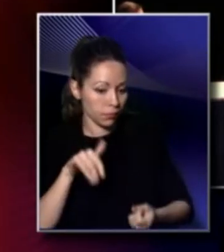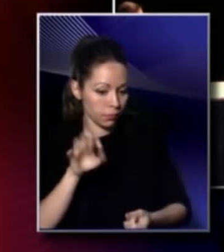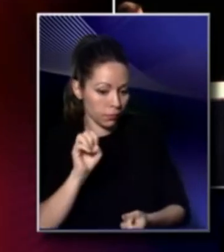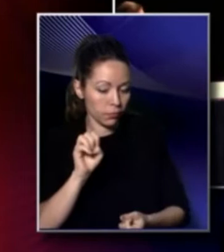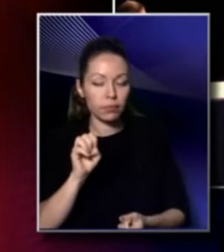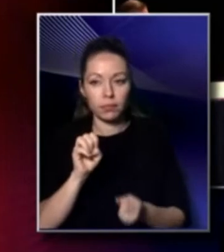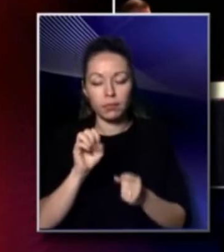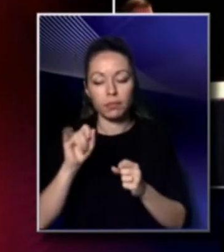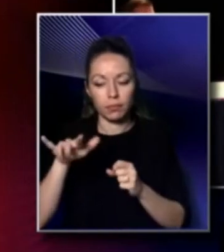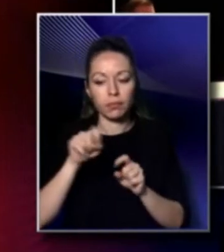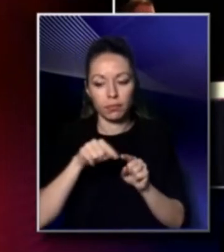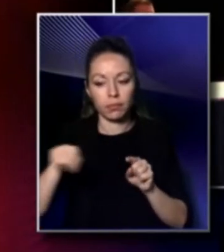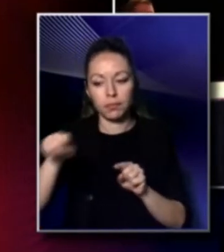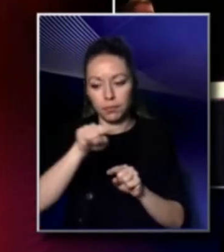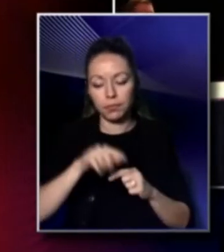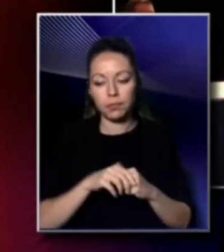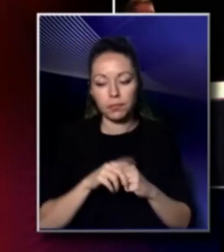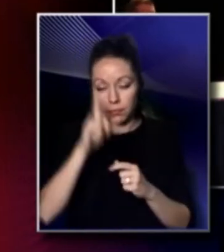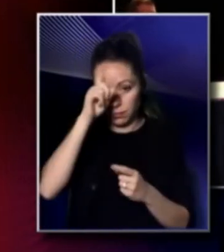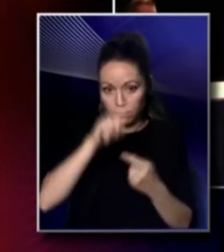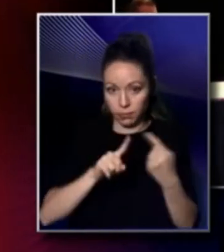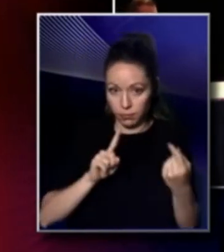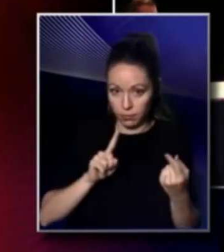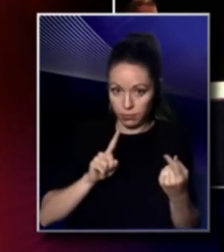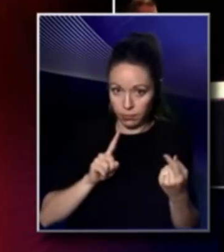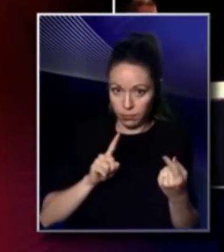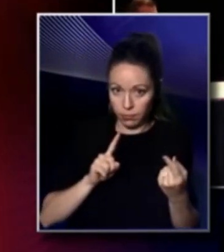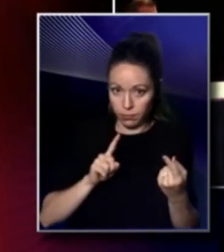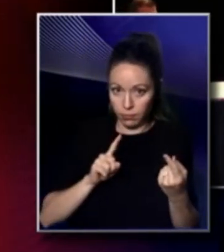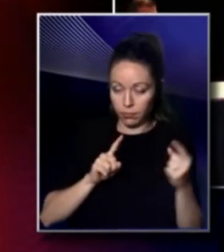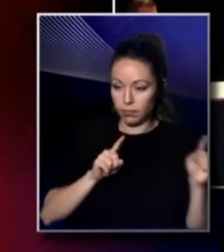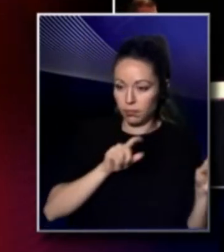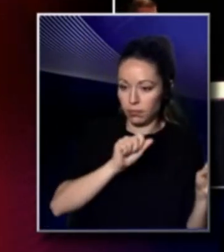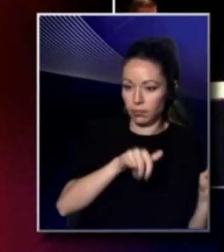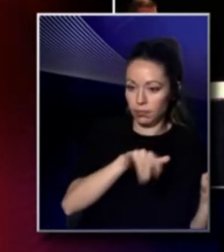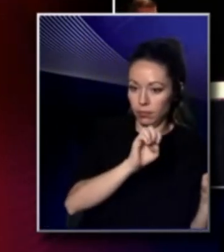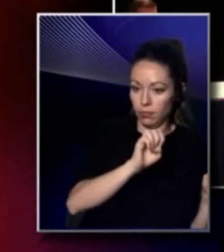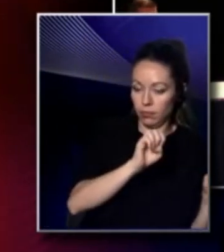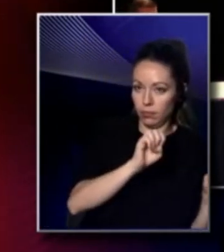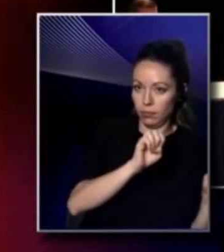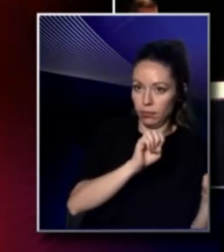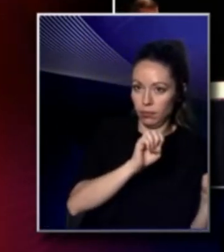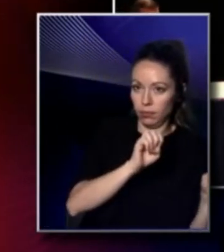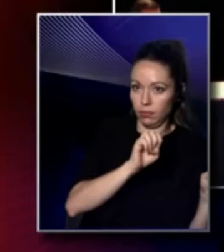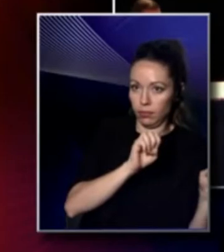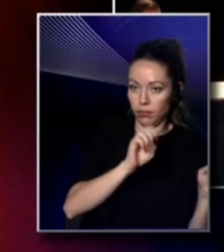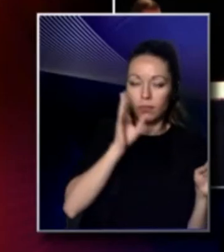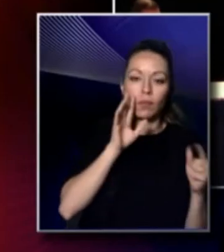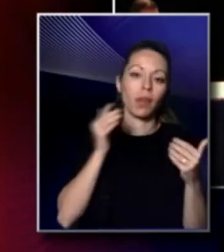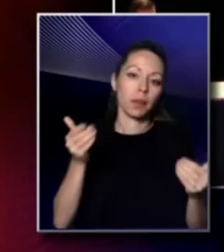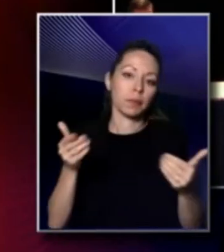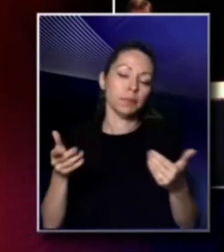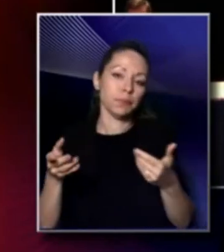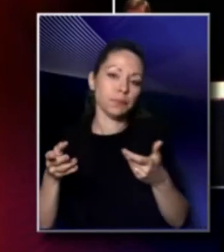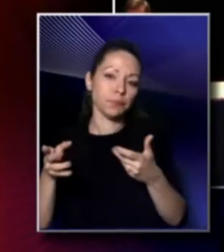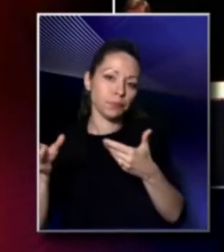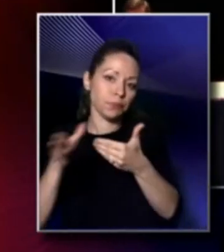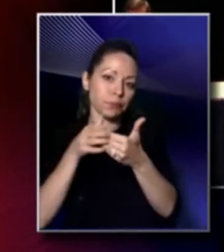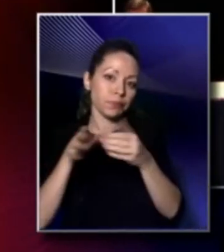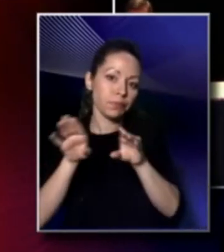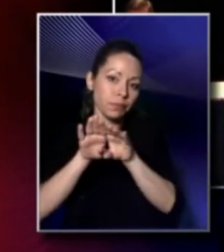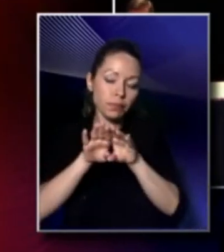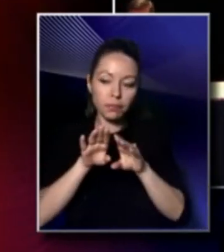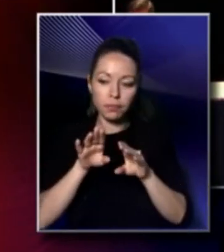Aye. Aye. Opposed? Aye. We'll go into executive session.